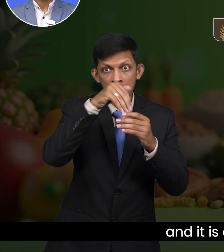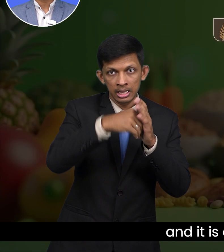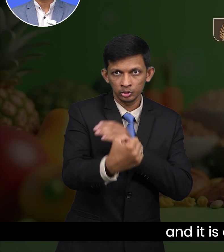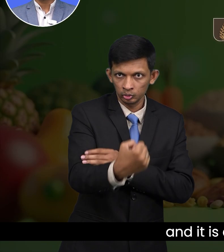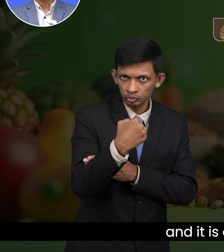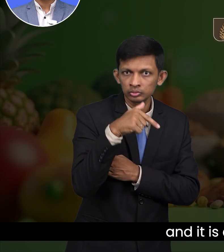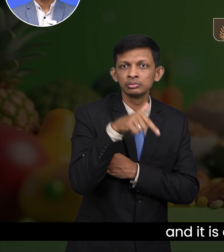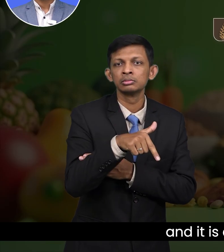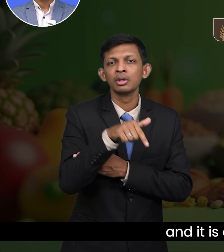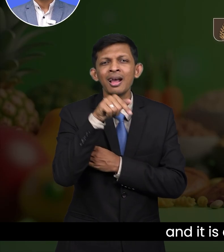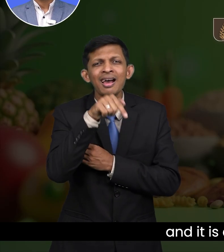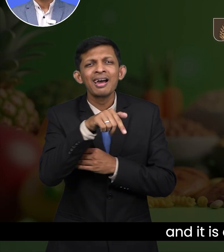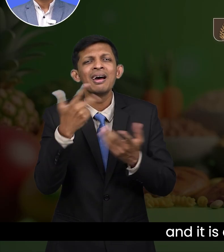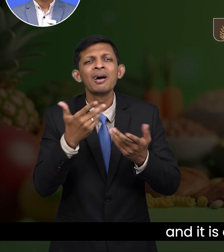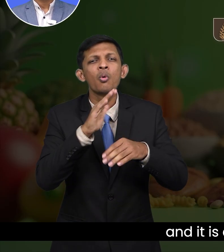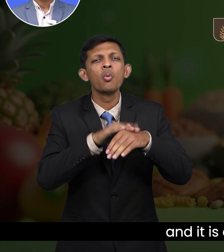a balanced diet.